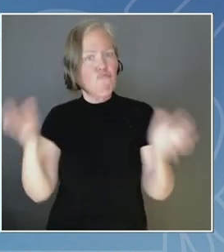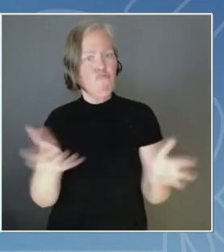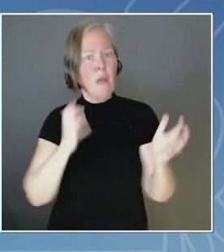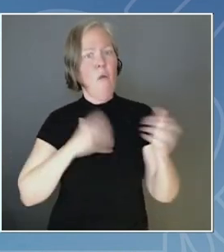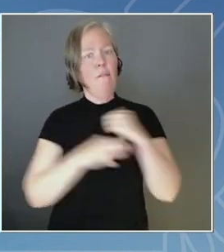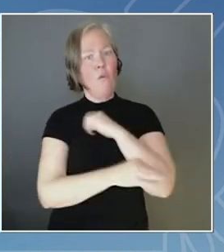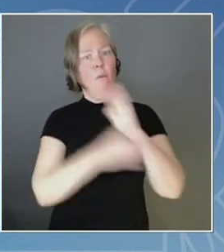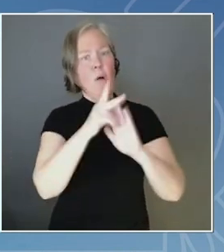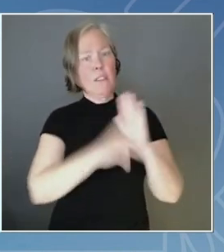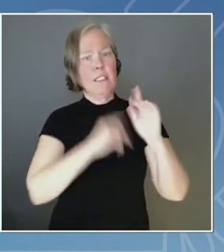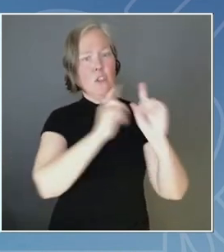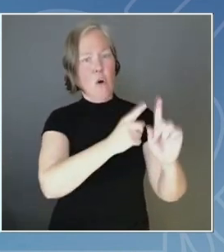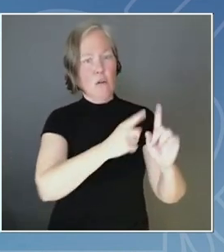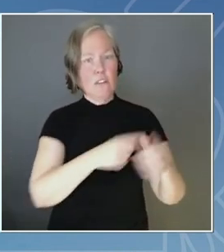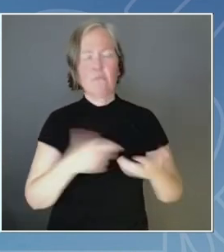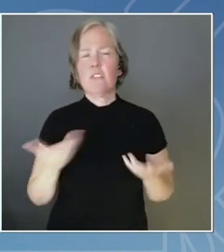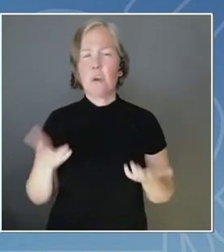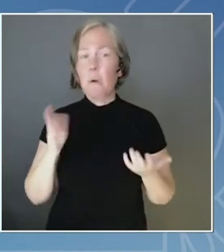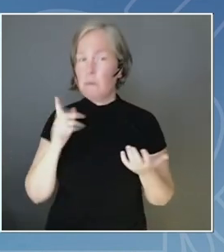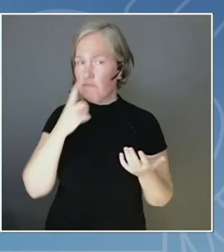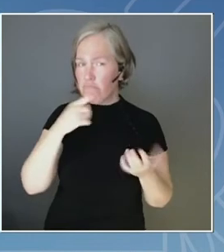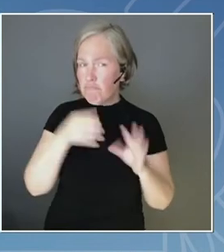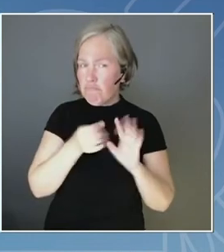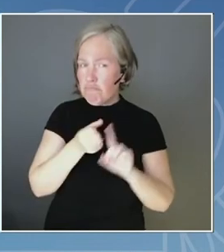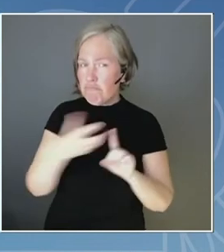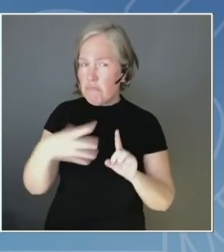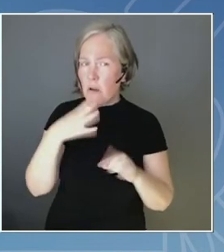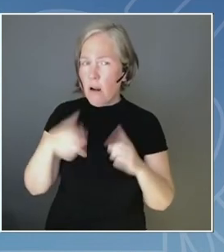our Indo-Pacific strategy.